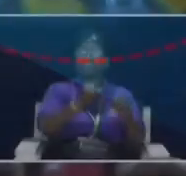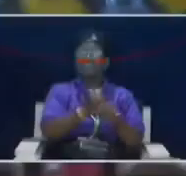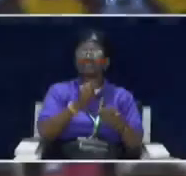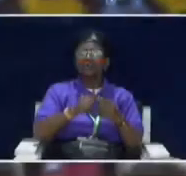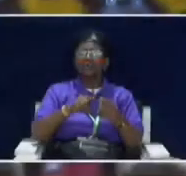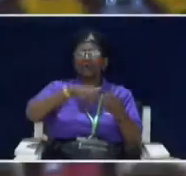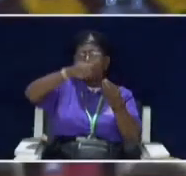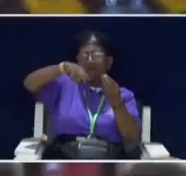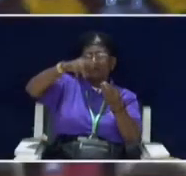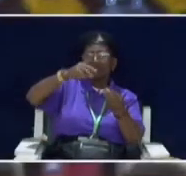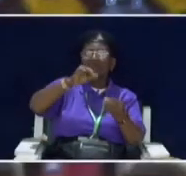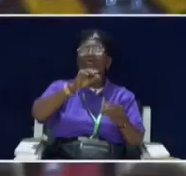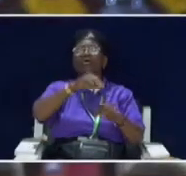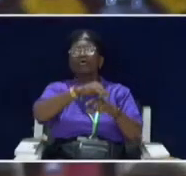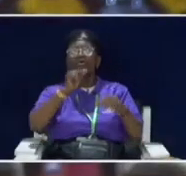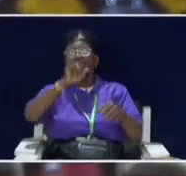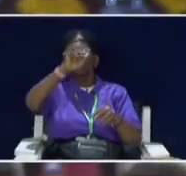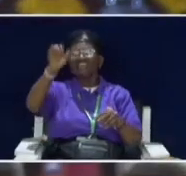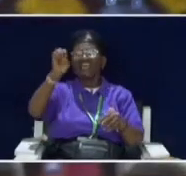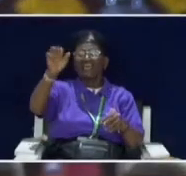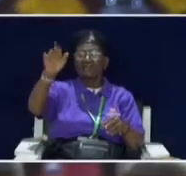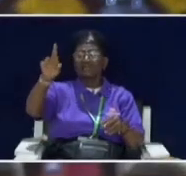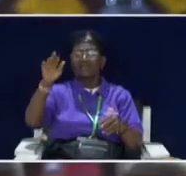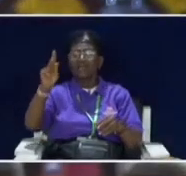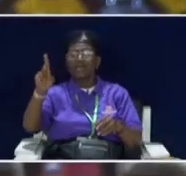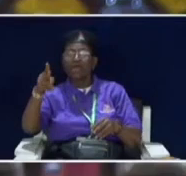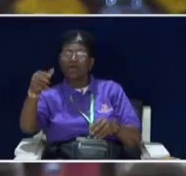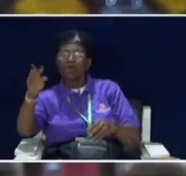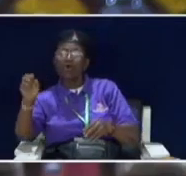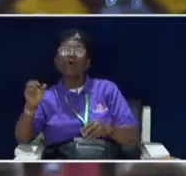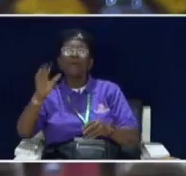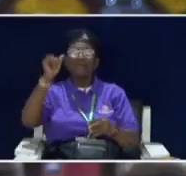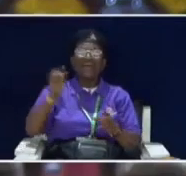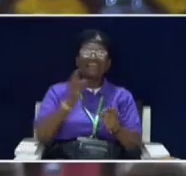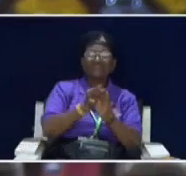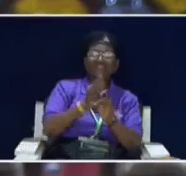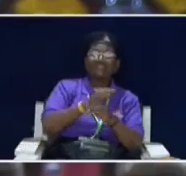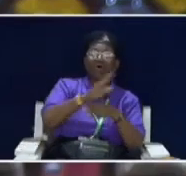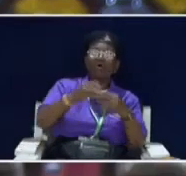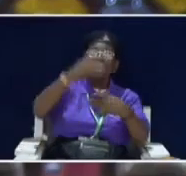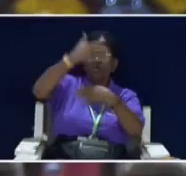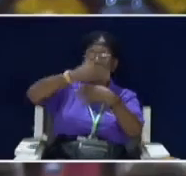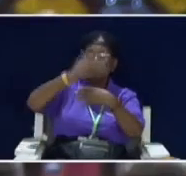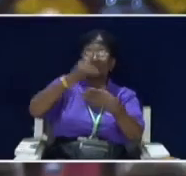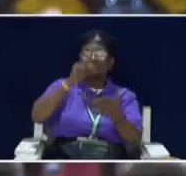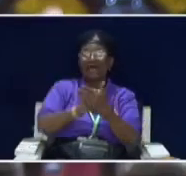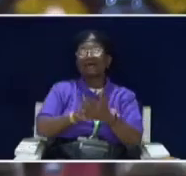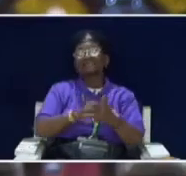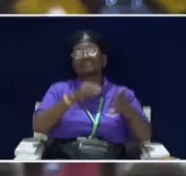Jericho. Say it again by faith. All walls that are standing against me,